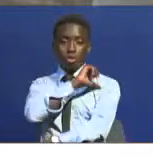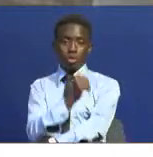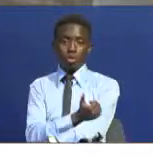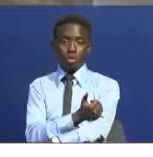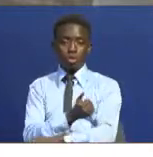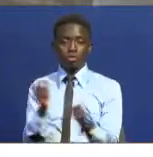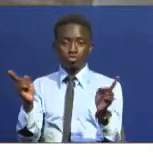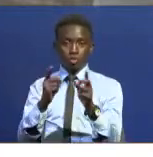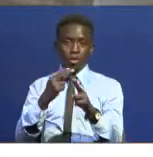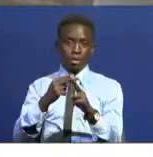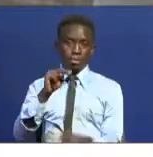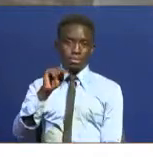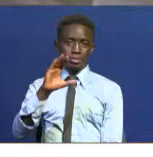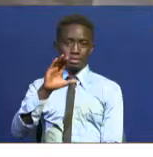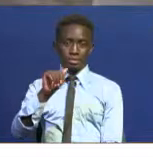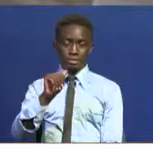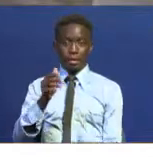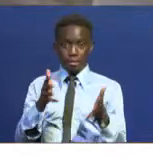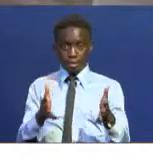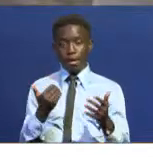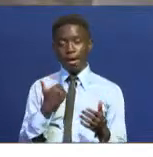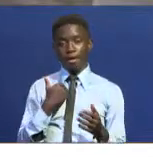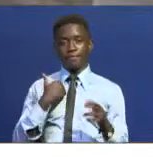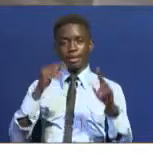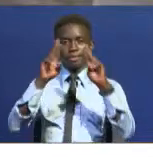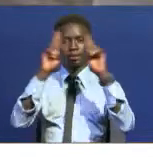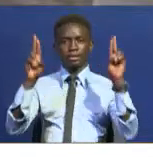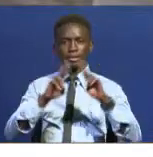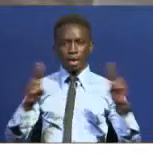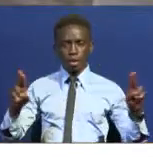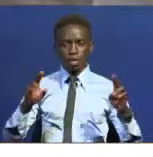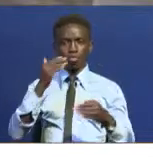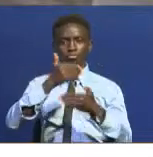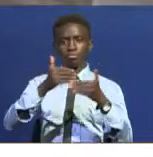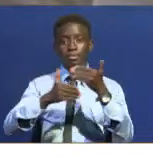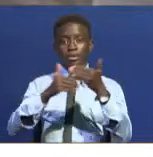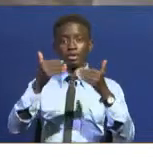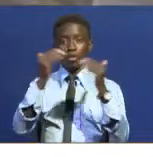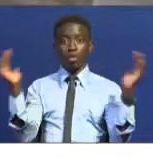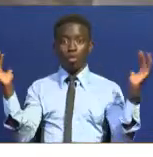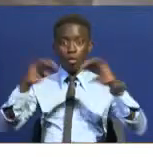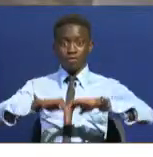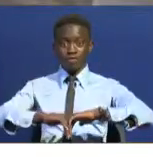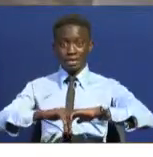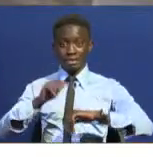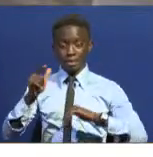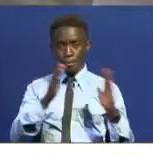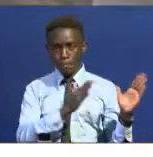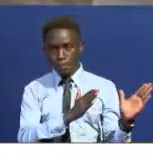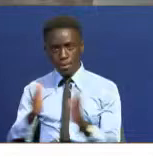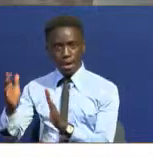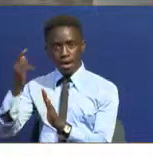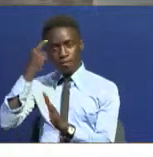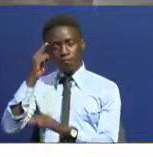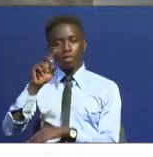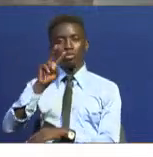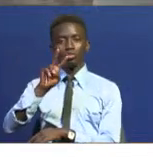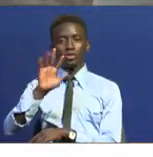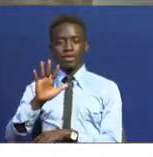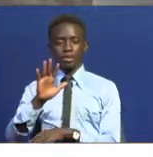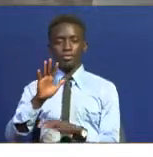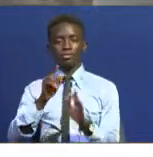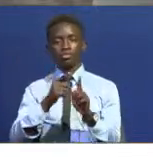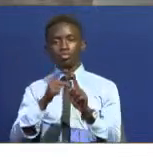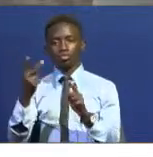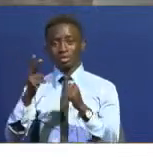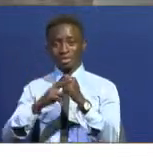currently holding the International Construction Research Conference, an exhibition which has been slated for the 25th to